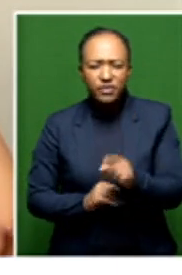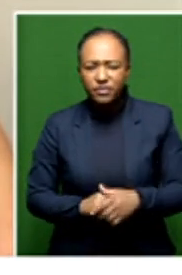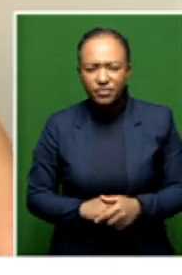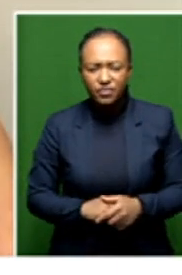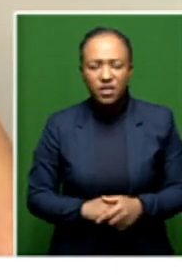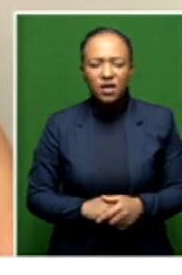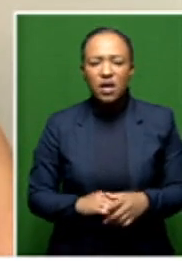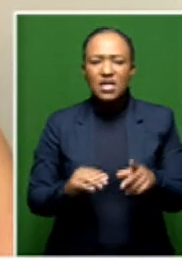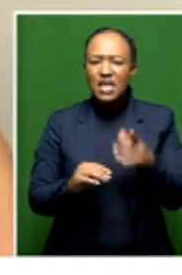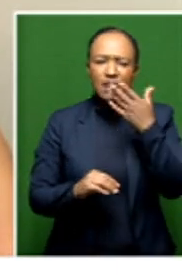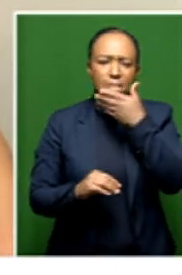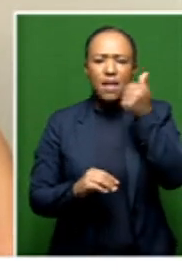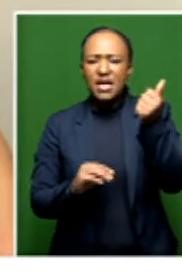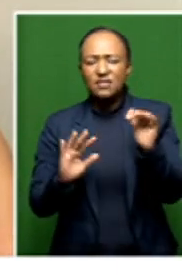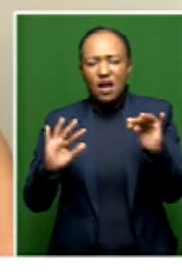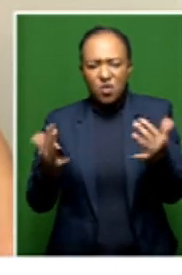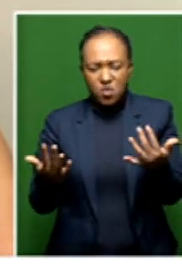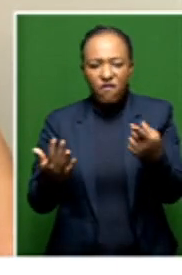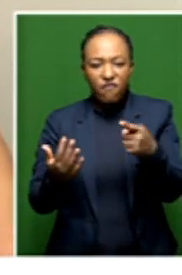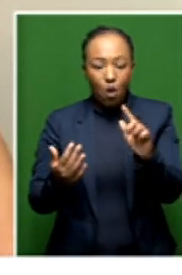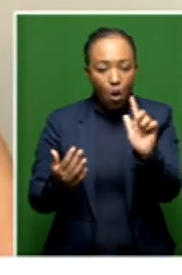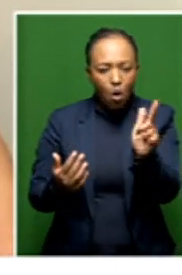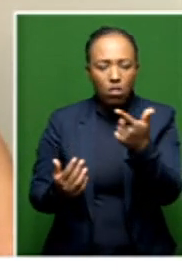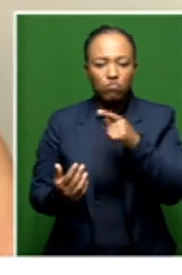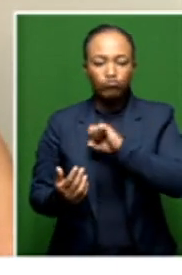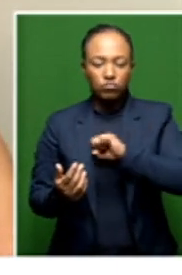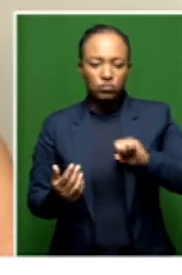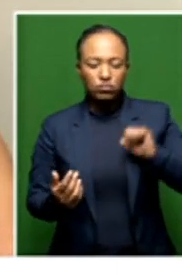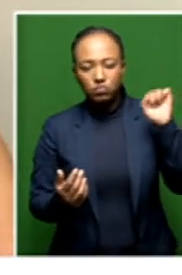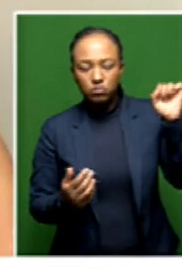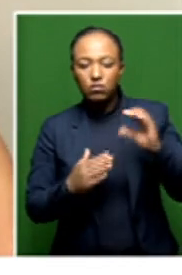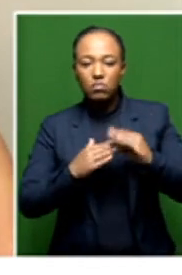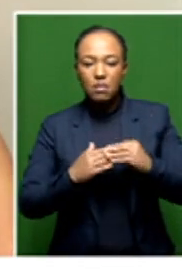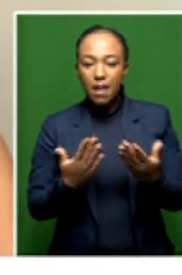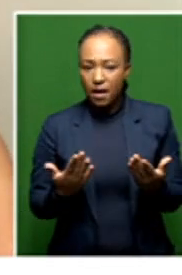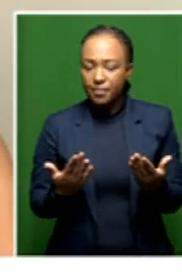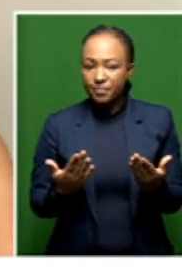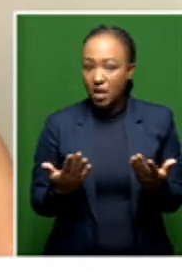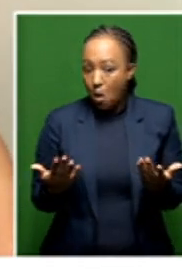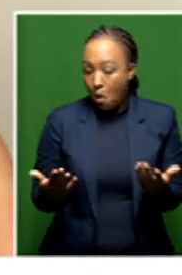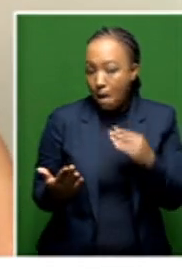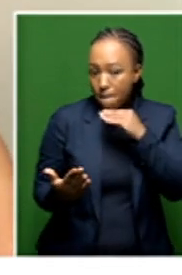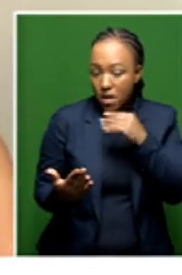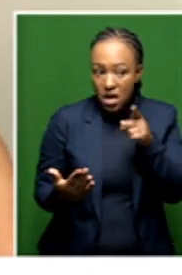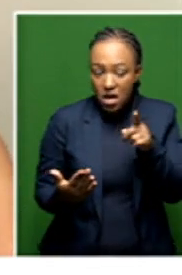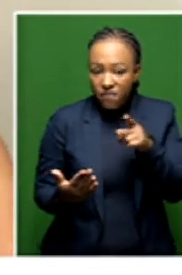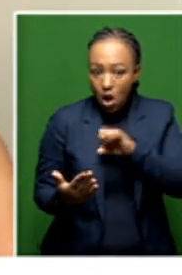is that acting in the best interest of all Cosatu members? Unless it, of course, means that if you are